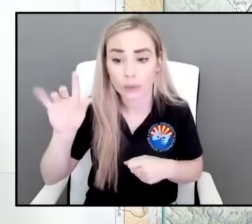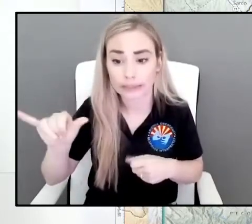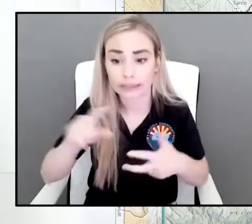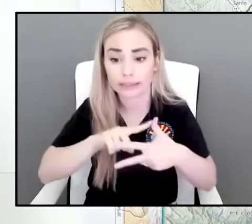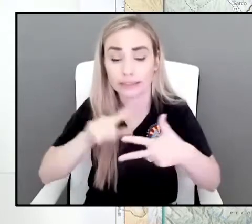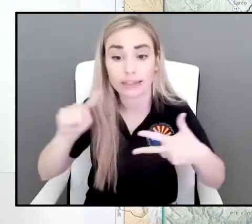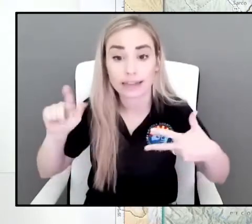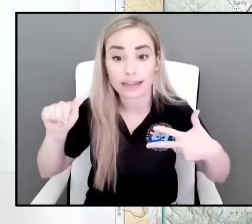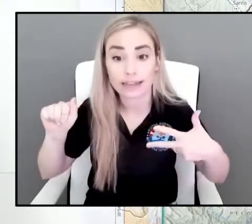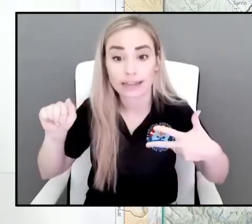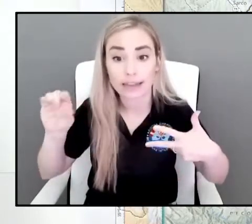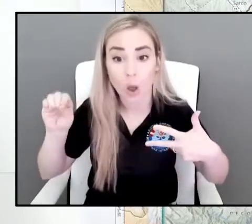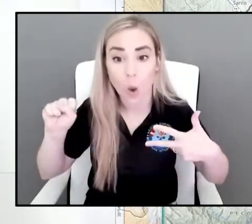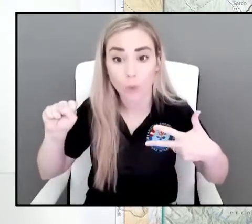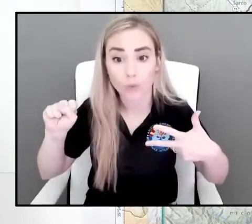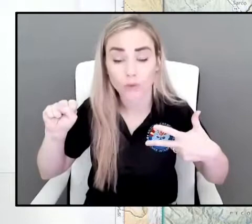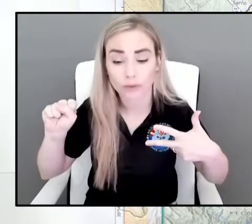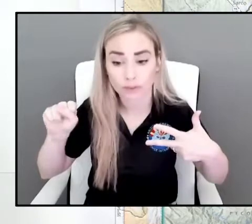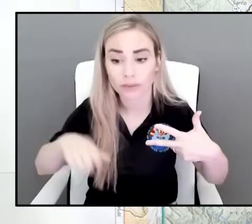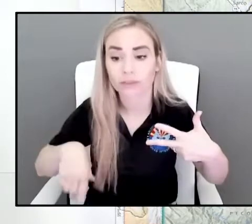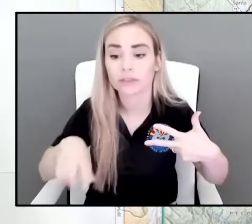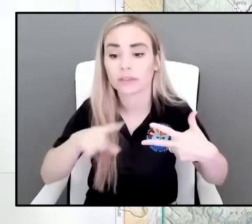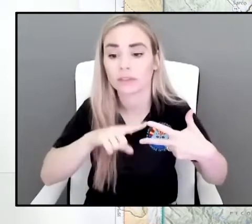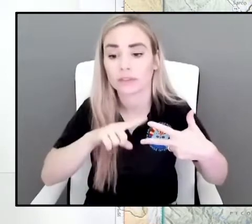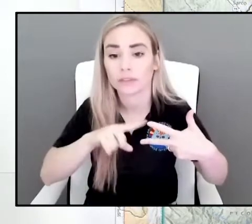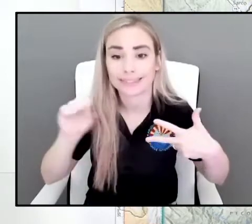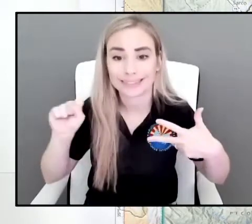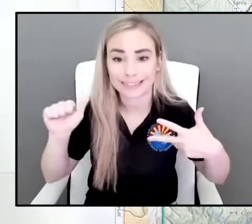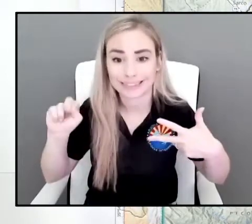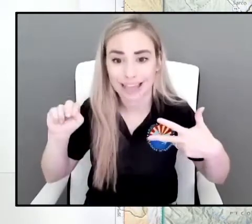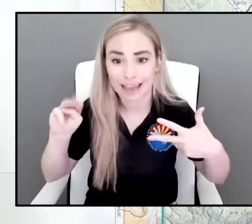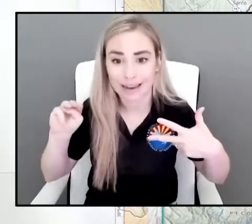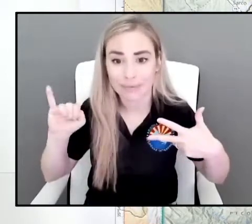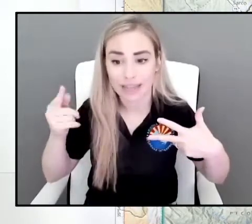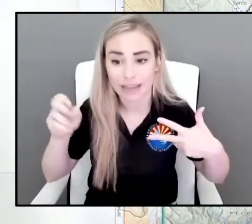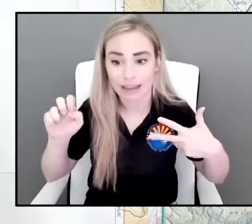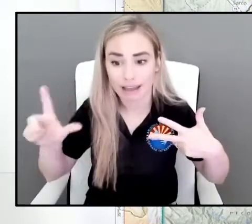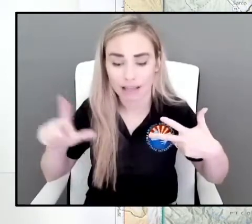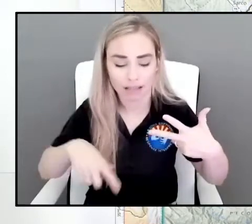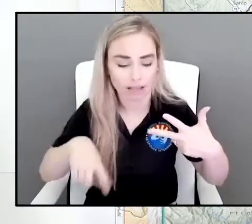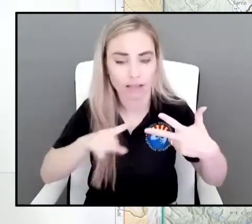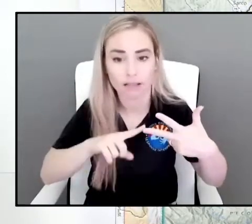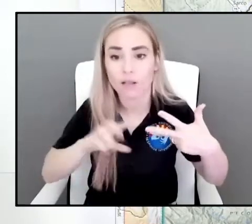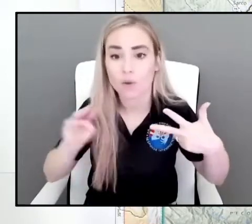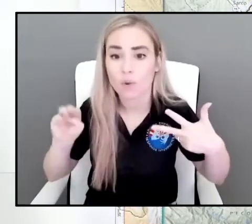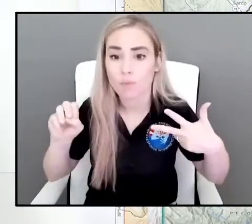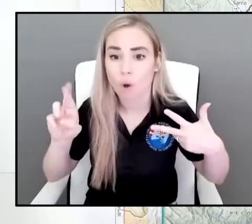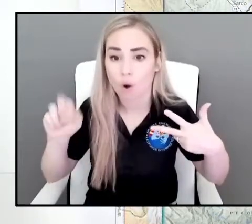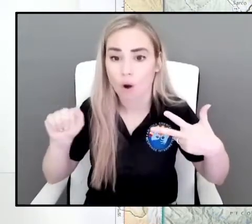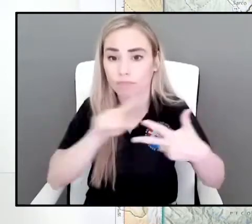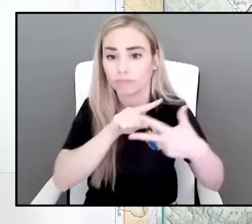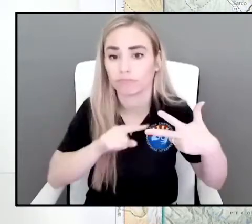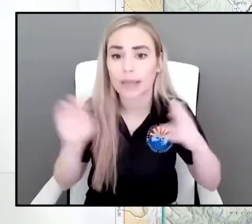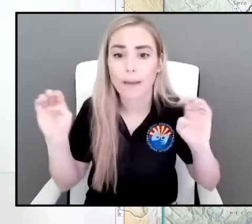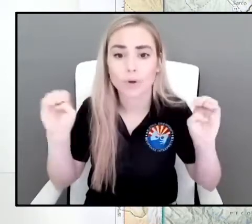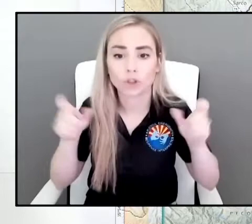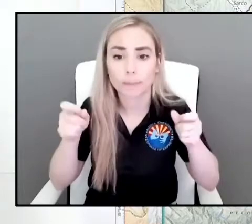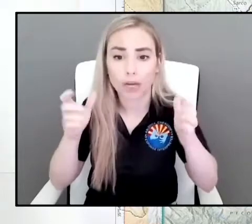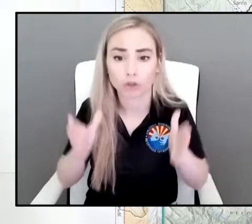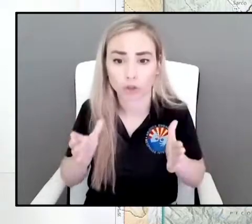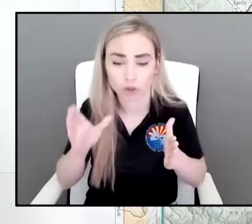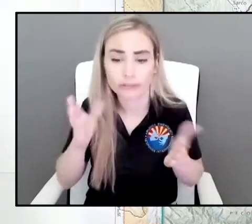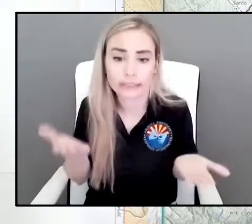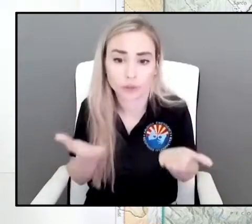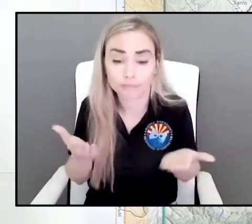Manager, as well as San Miguel Emergency Manager, as well as the Mora Emergency Manager. Thank